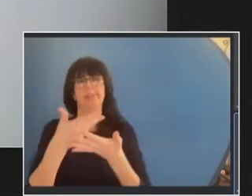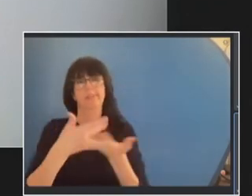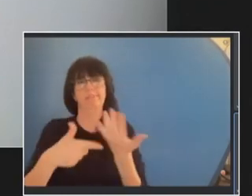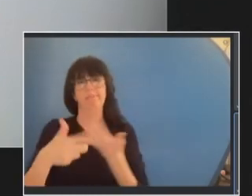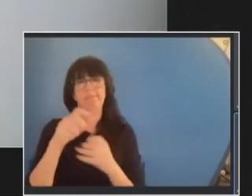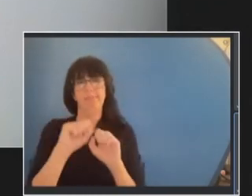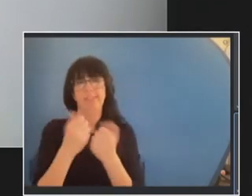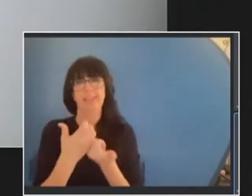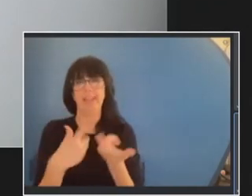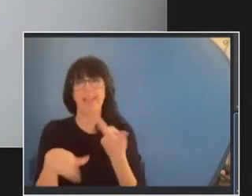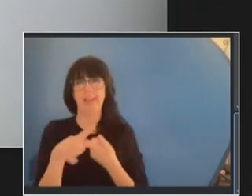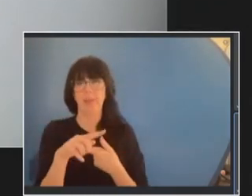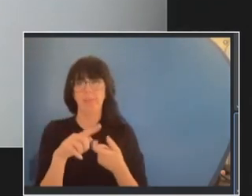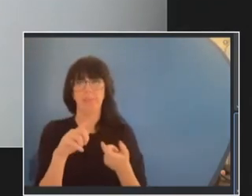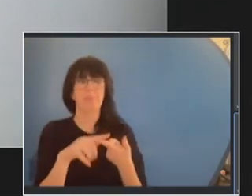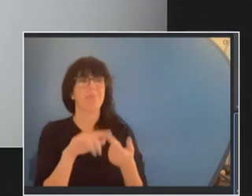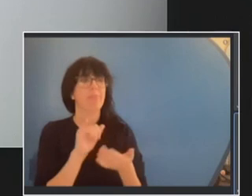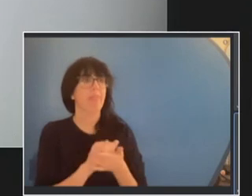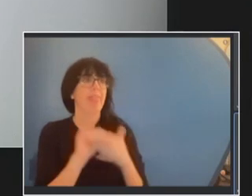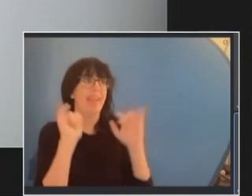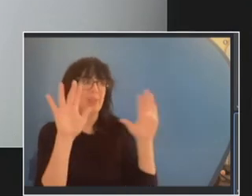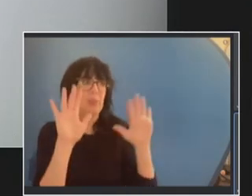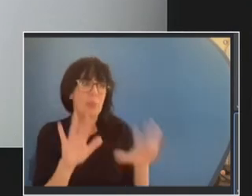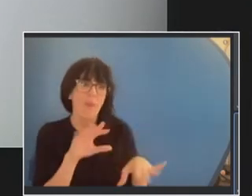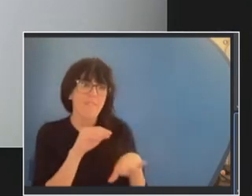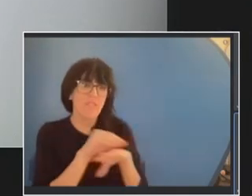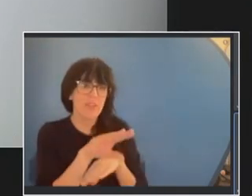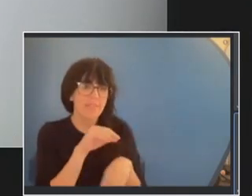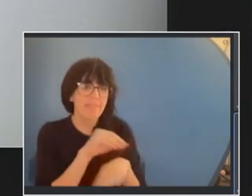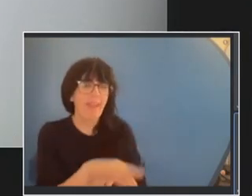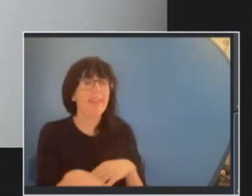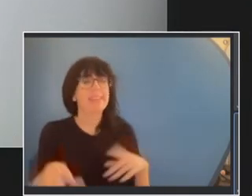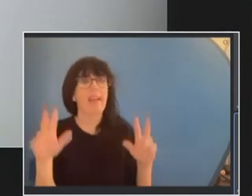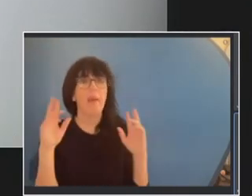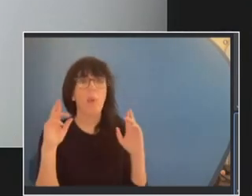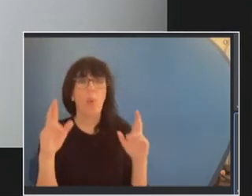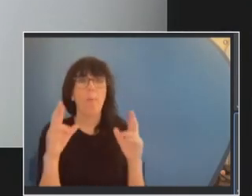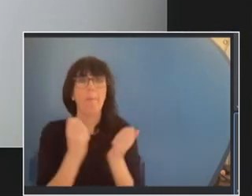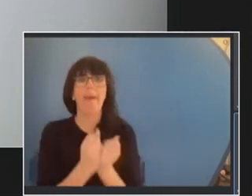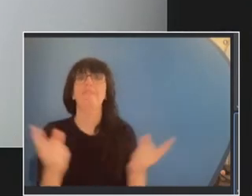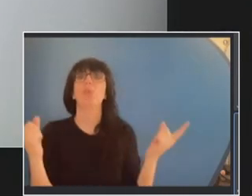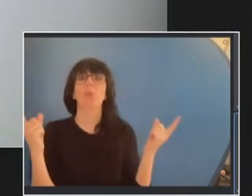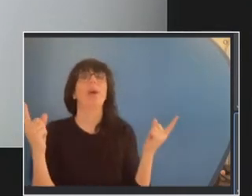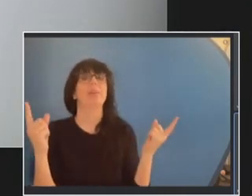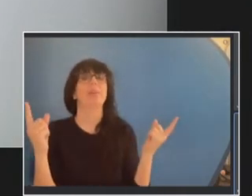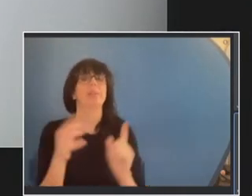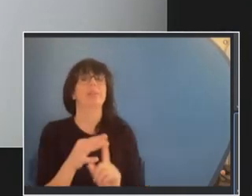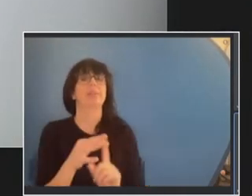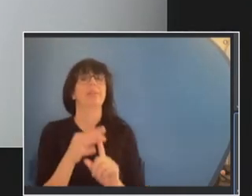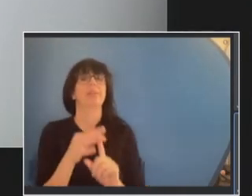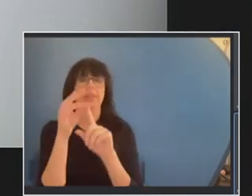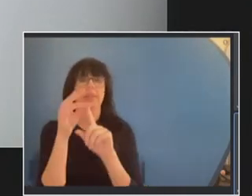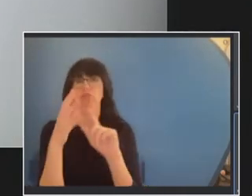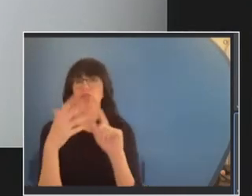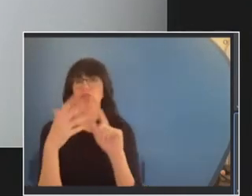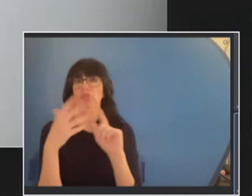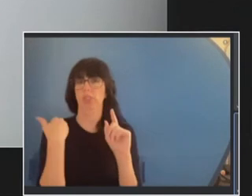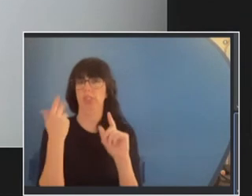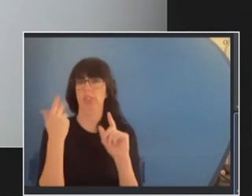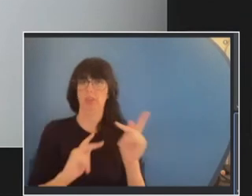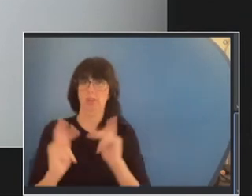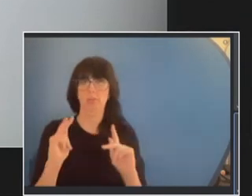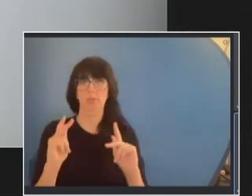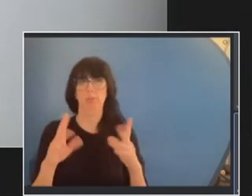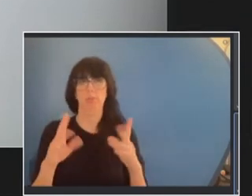that's wonderful advice. And I hope that everyone out there, especially our young people, take that